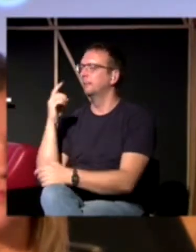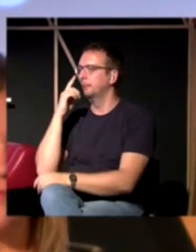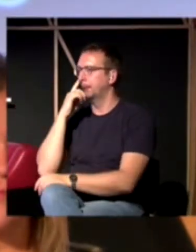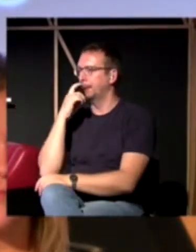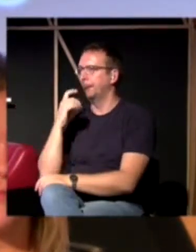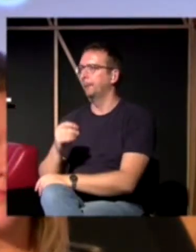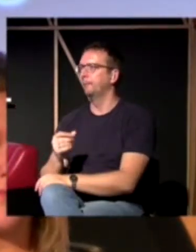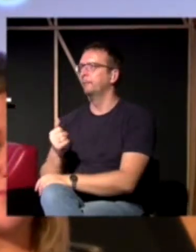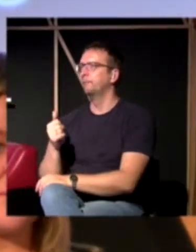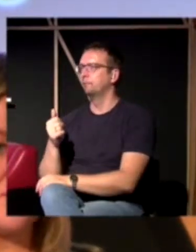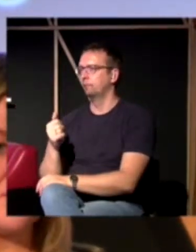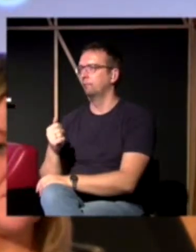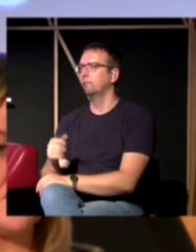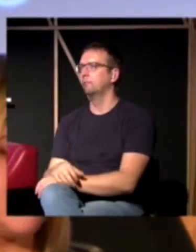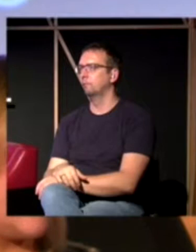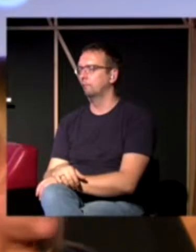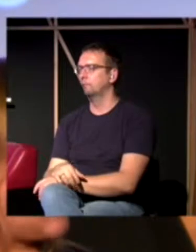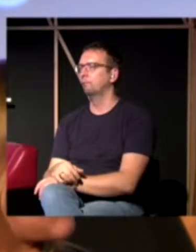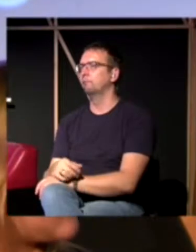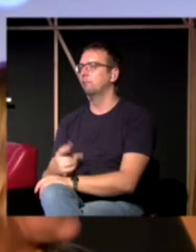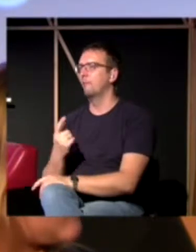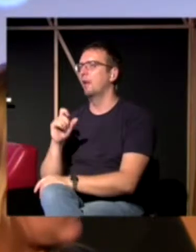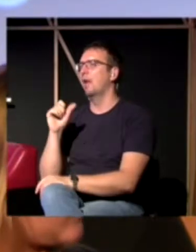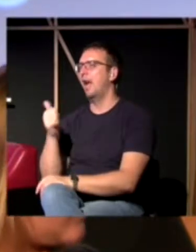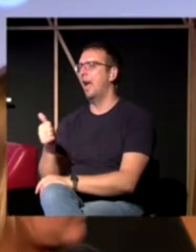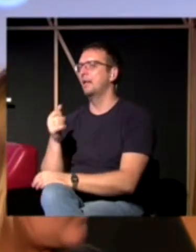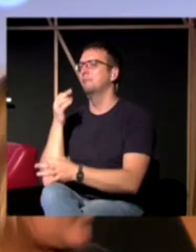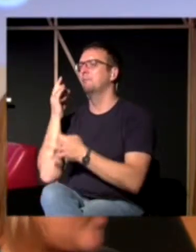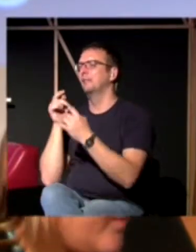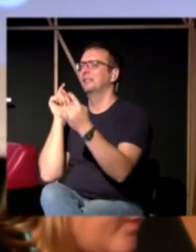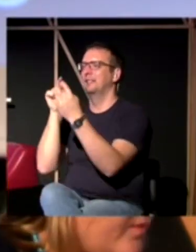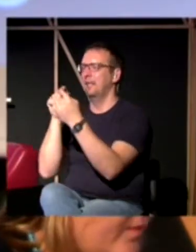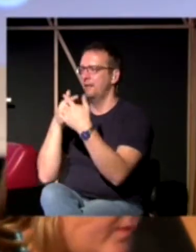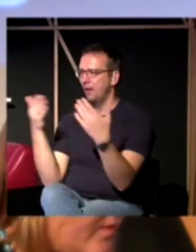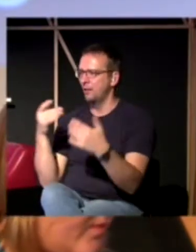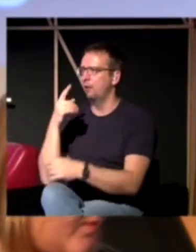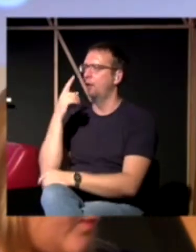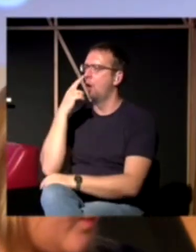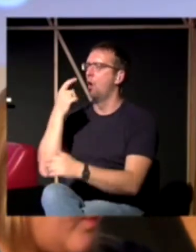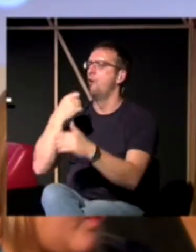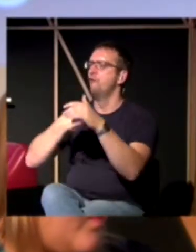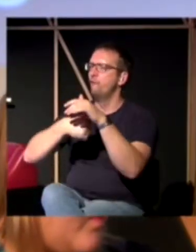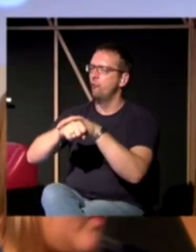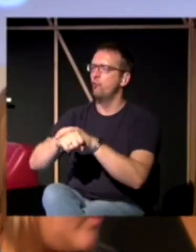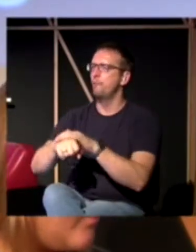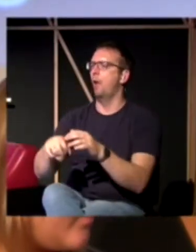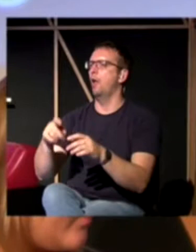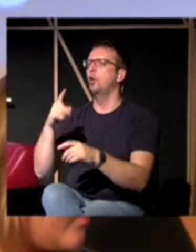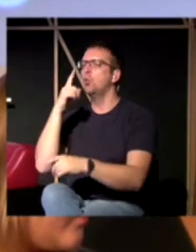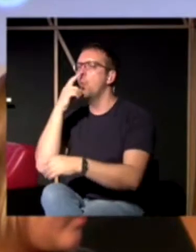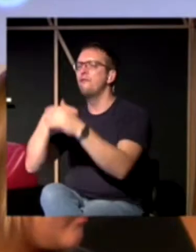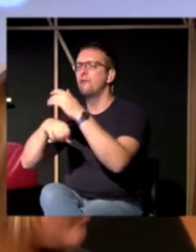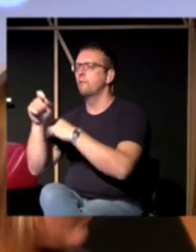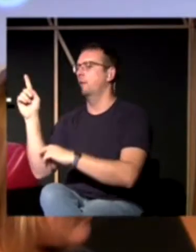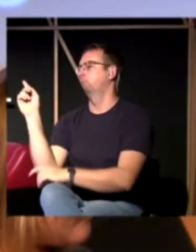other great work that happens through this game that we all love so much. So I'm going to pass over to the panel now and ask